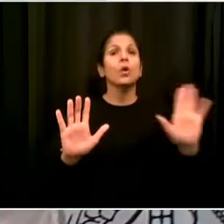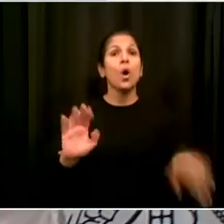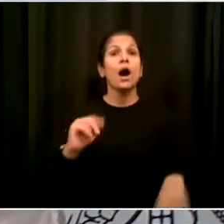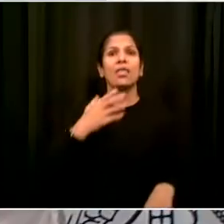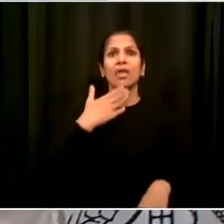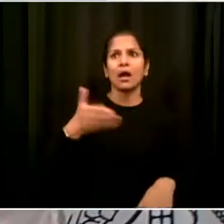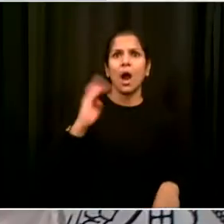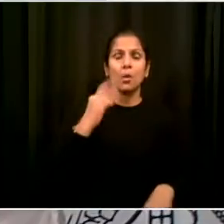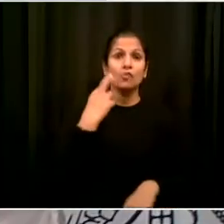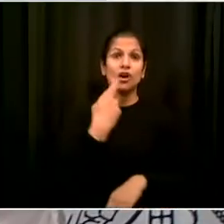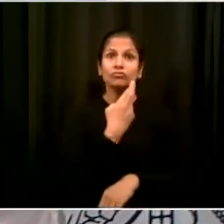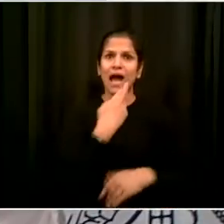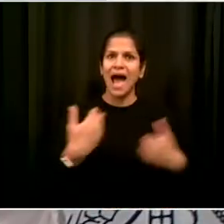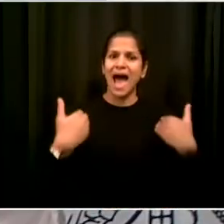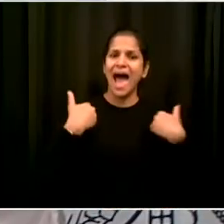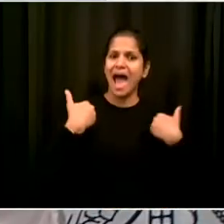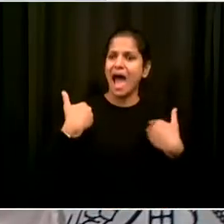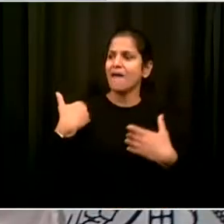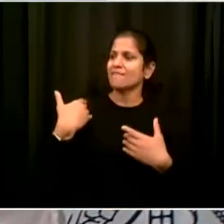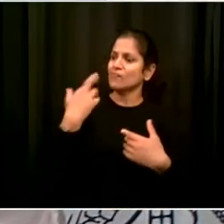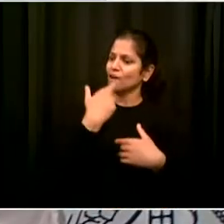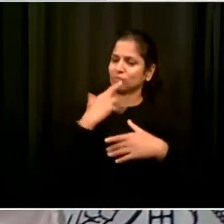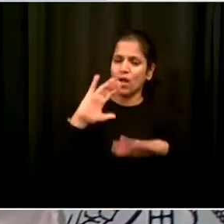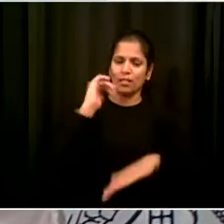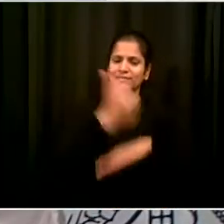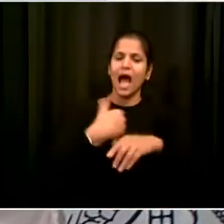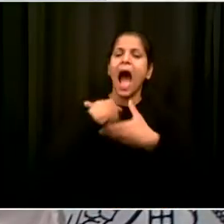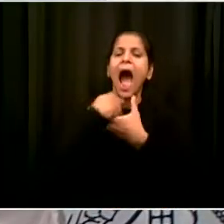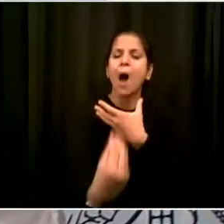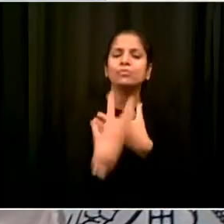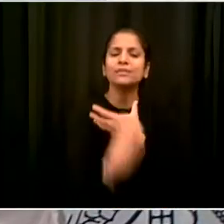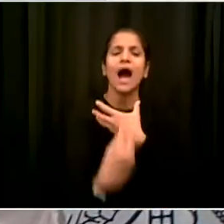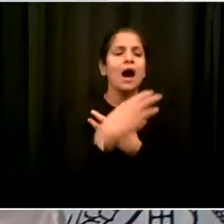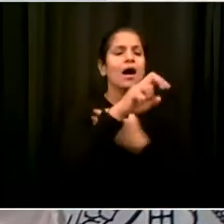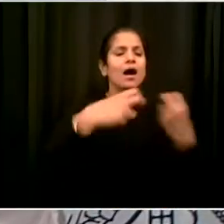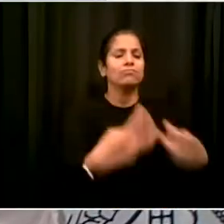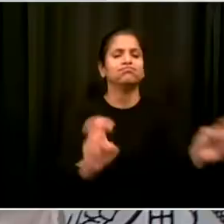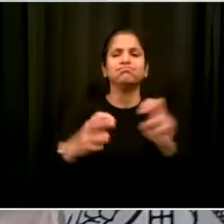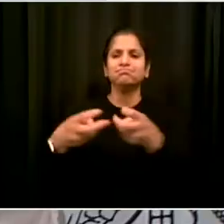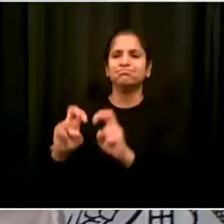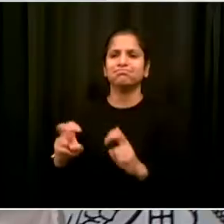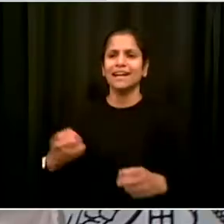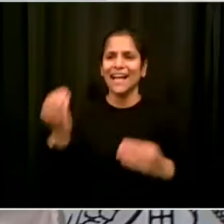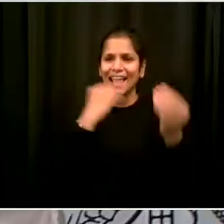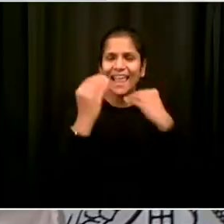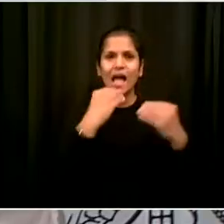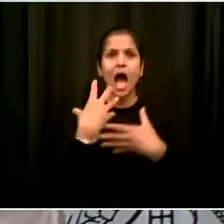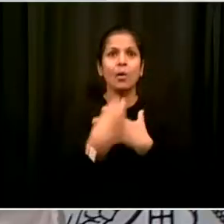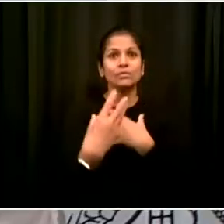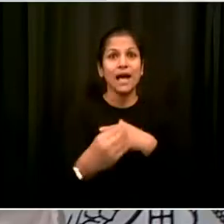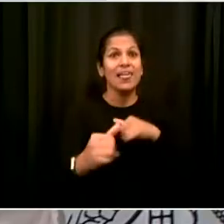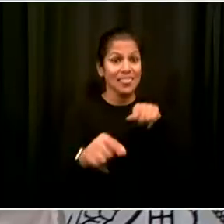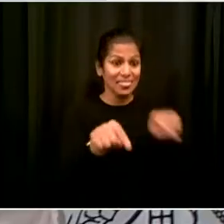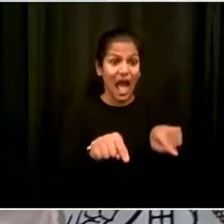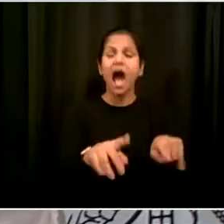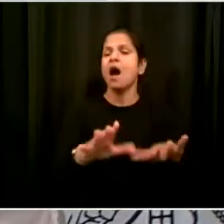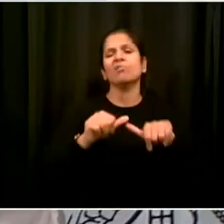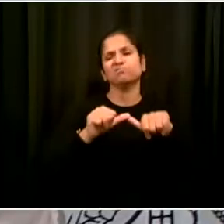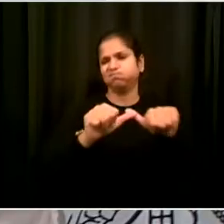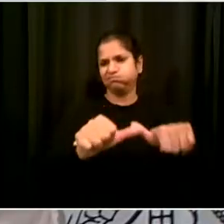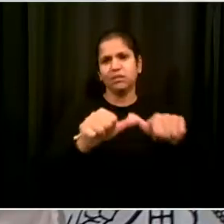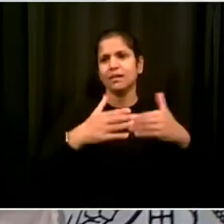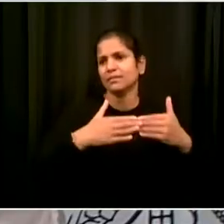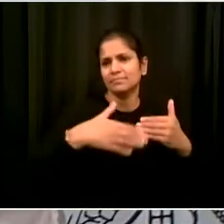in the past. And obviously takeout and delivery, which New Yorkers have embraced, and they're really working to support their local restaurants.